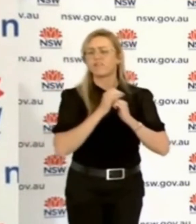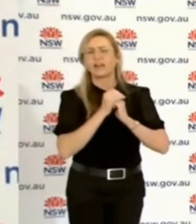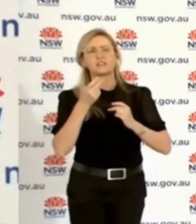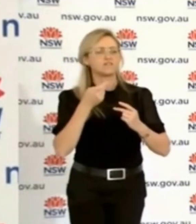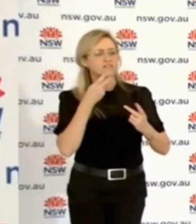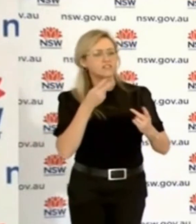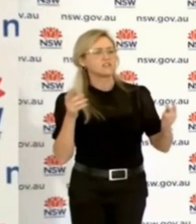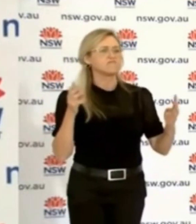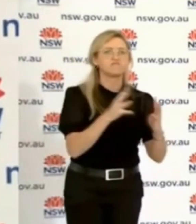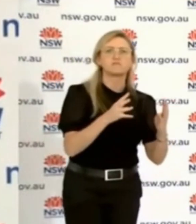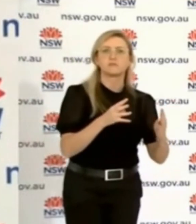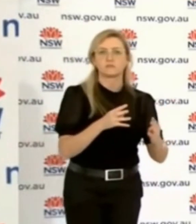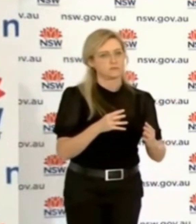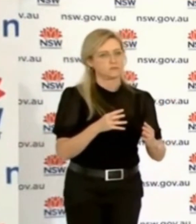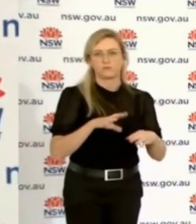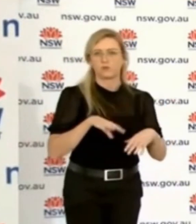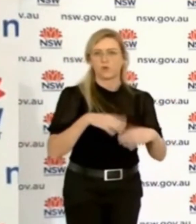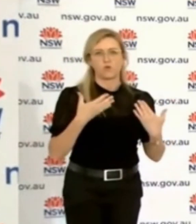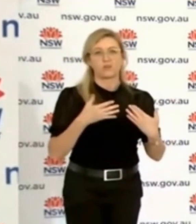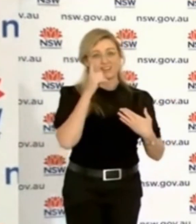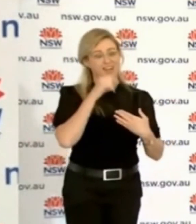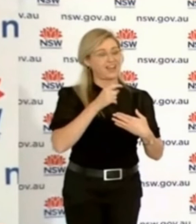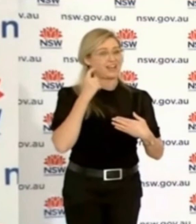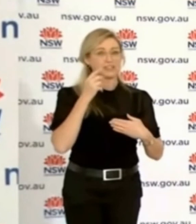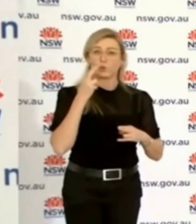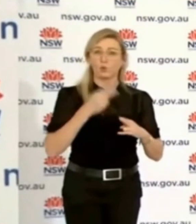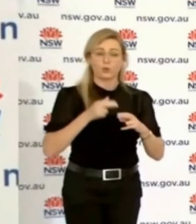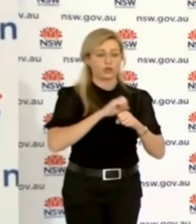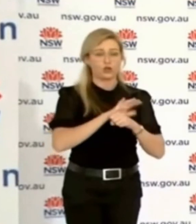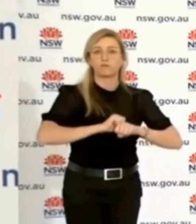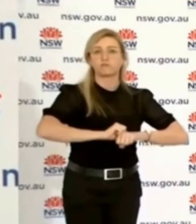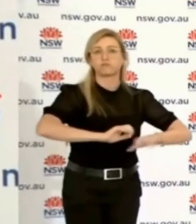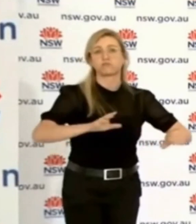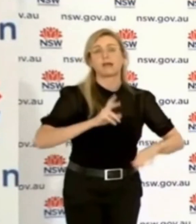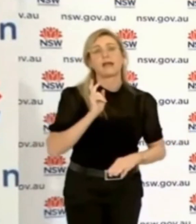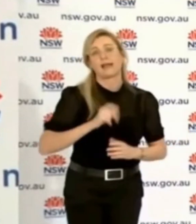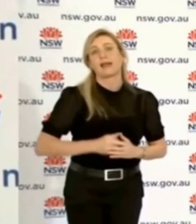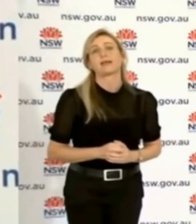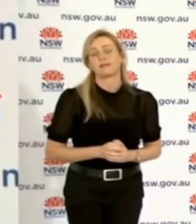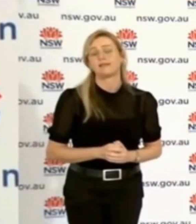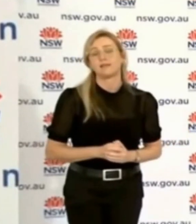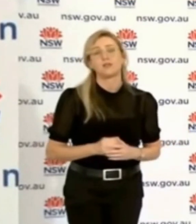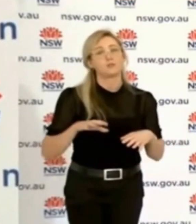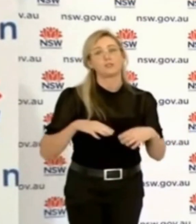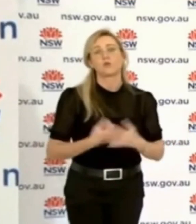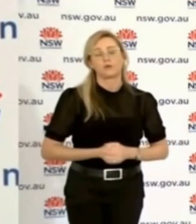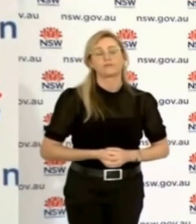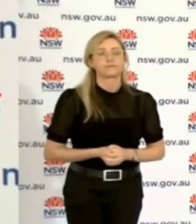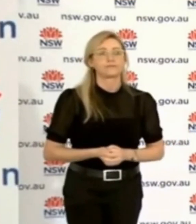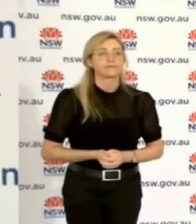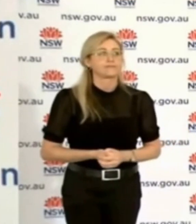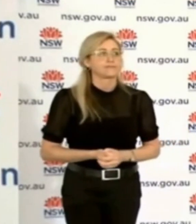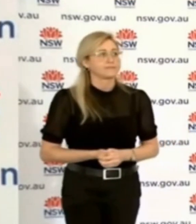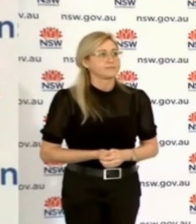to drive the case numbers down and leverage our response off the back of the vaccine uptake that we've seen. Dr.